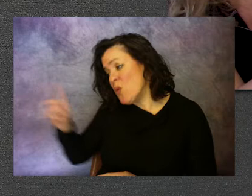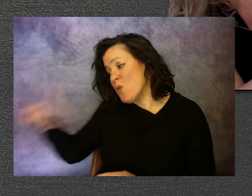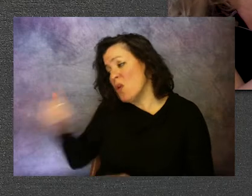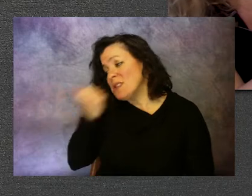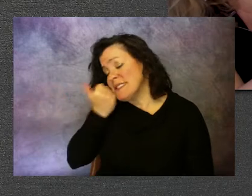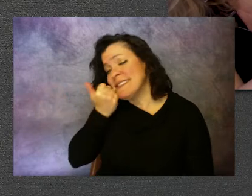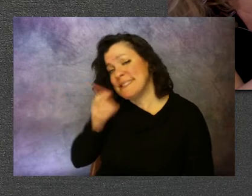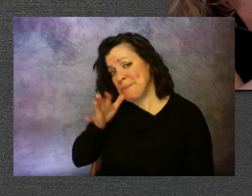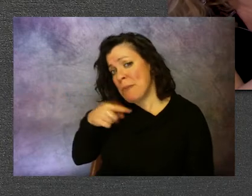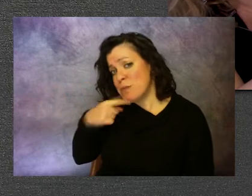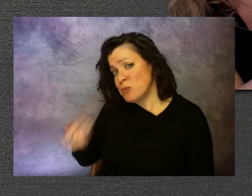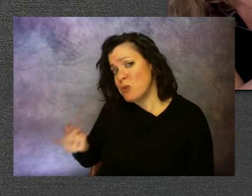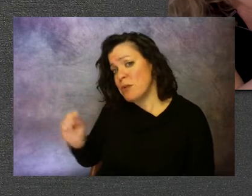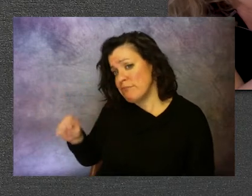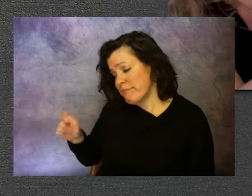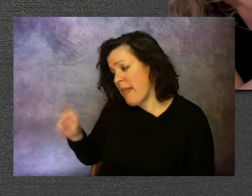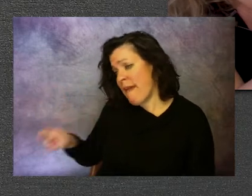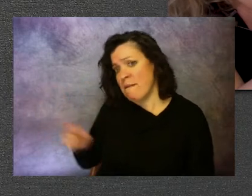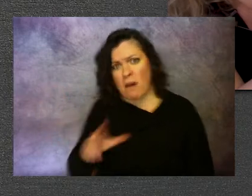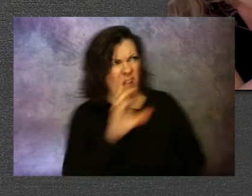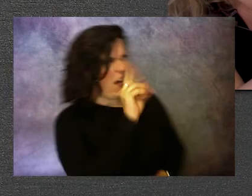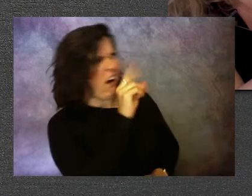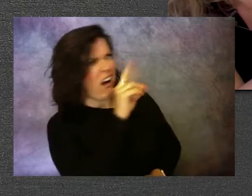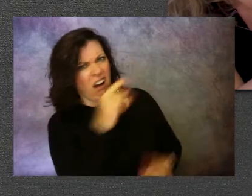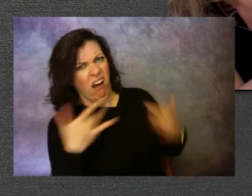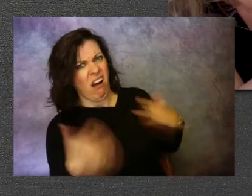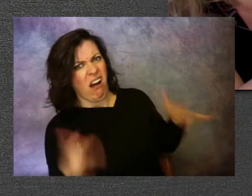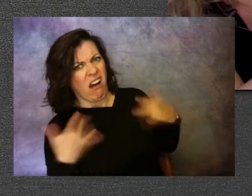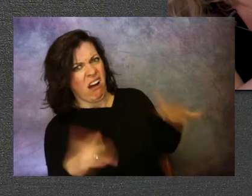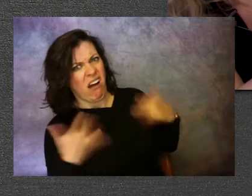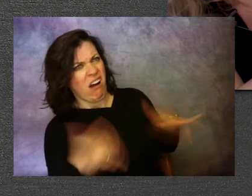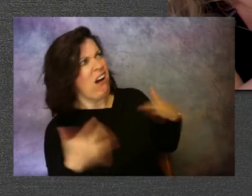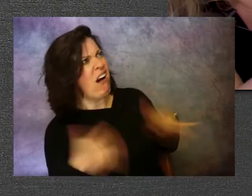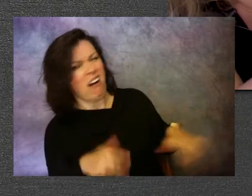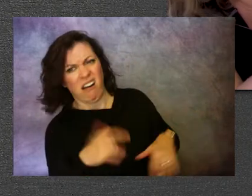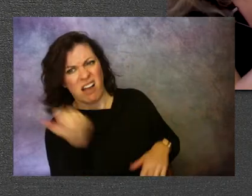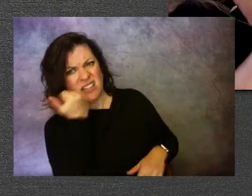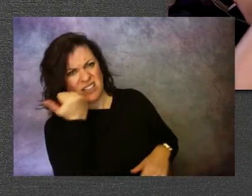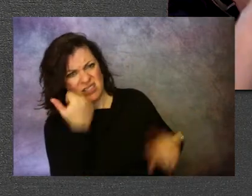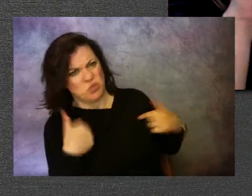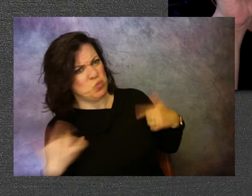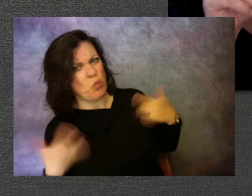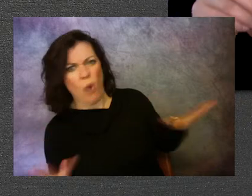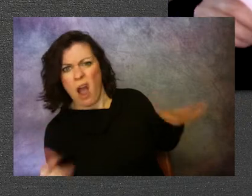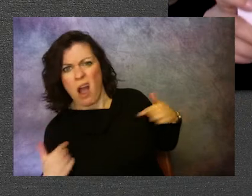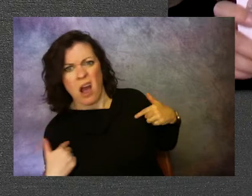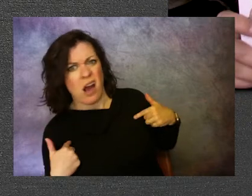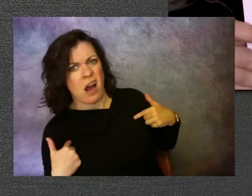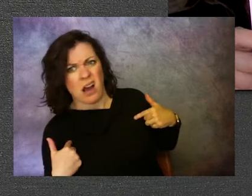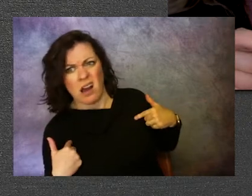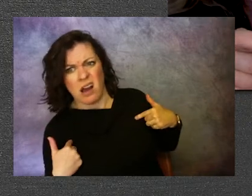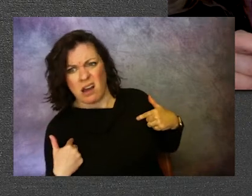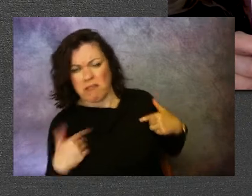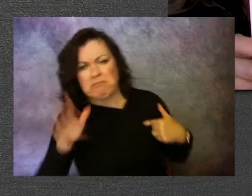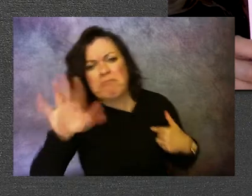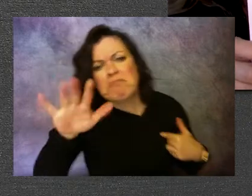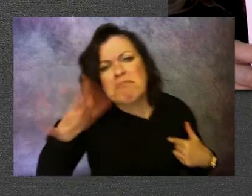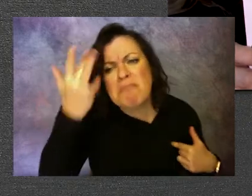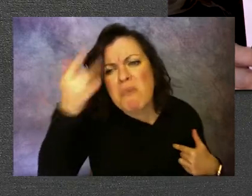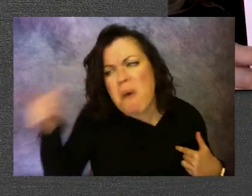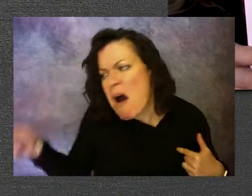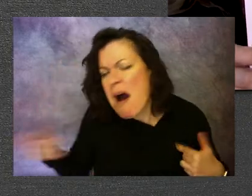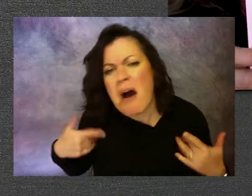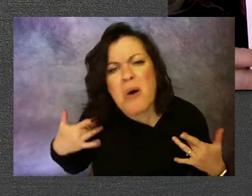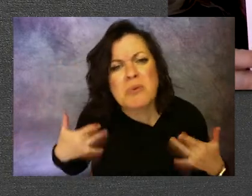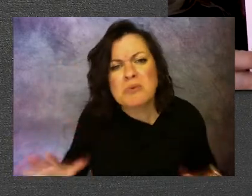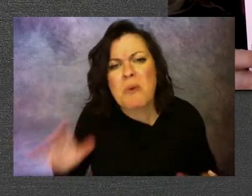Mrs. Walrus said. "I don't want to go to the dentist," said Wilbur. Why do you think Wilbur doesn't want to go